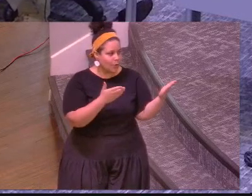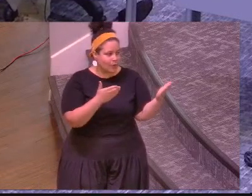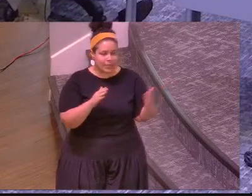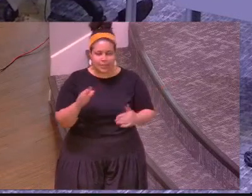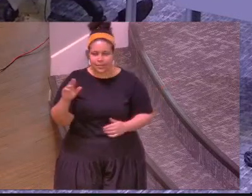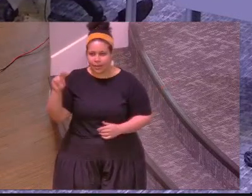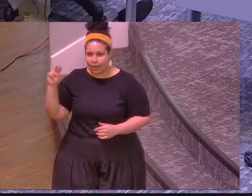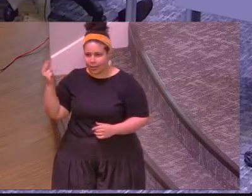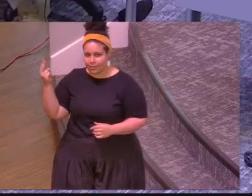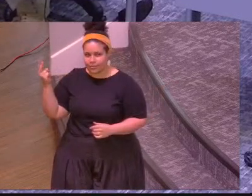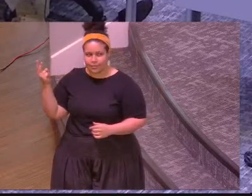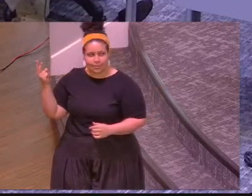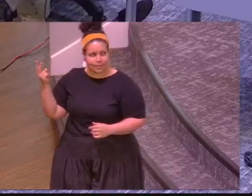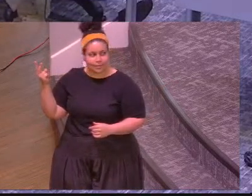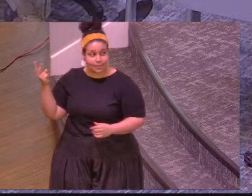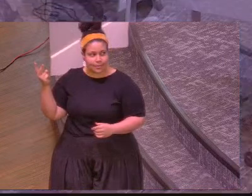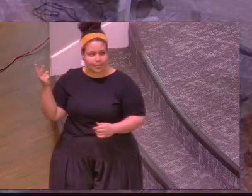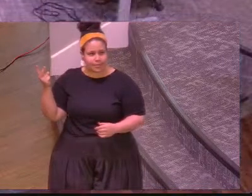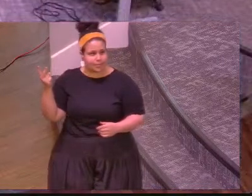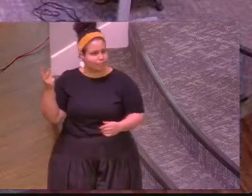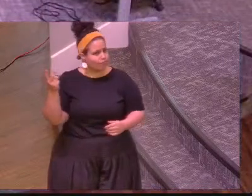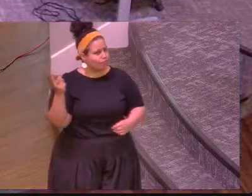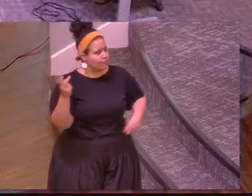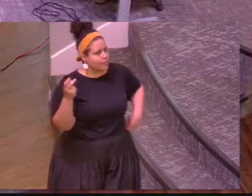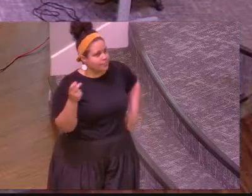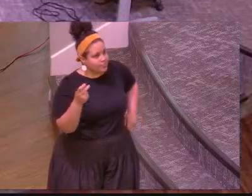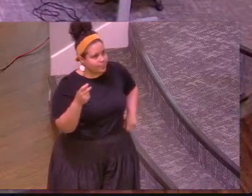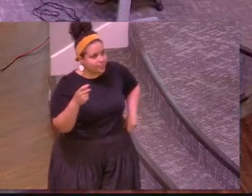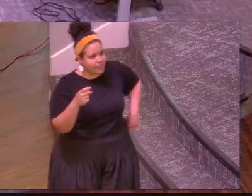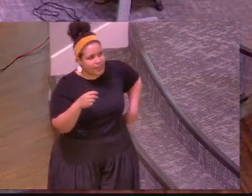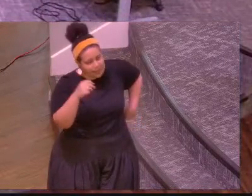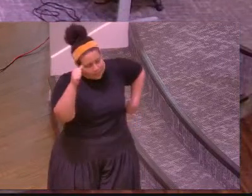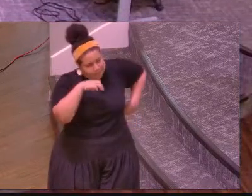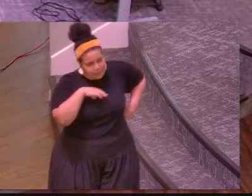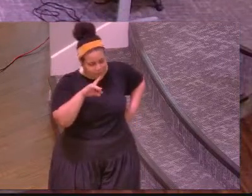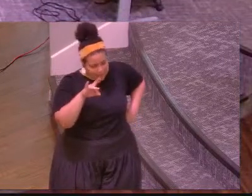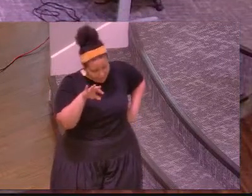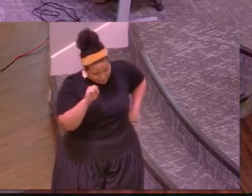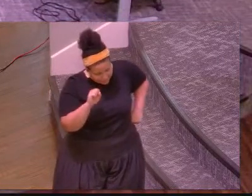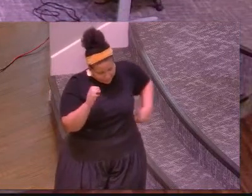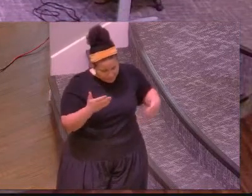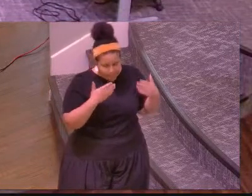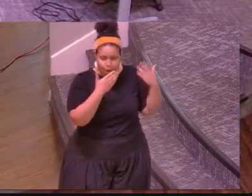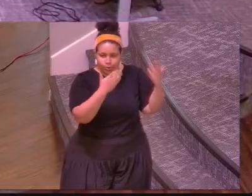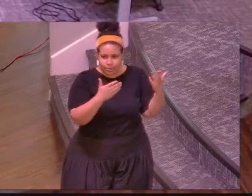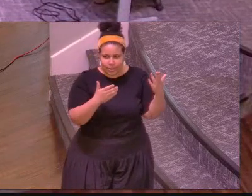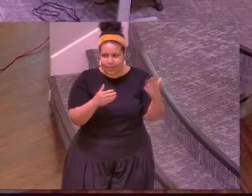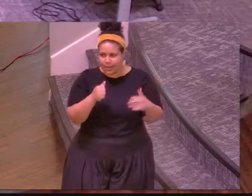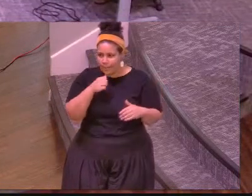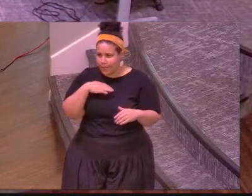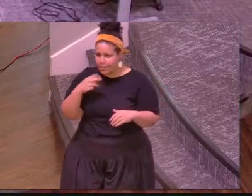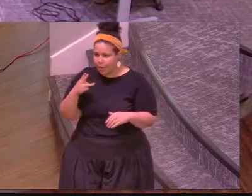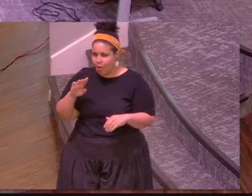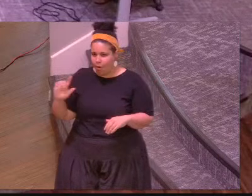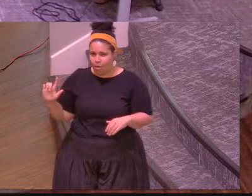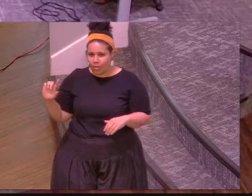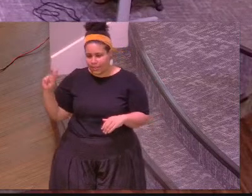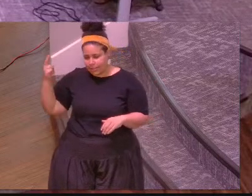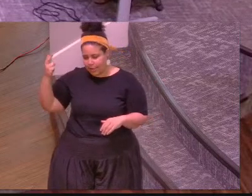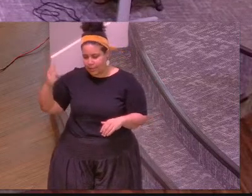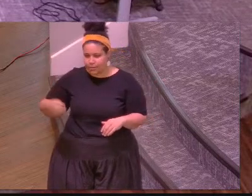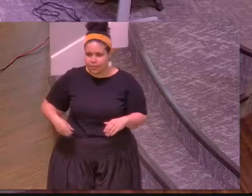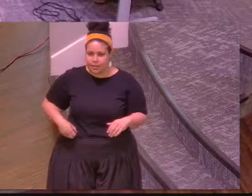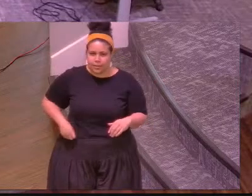Second. Okay, so Mr. Davis made a motion and Ms. Hull the second. Any